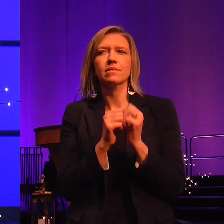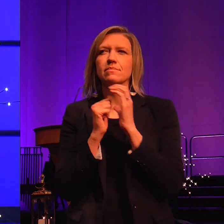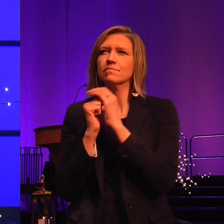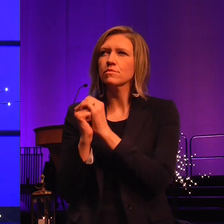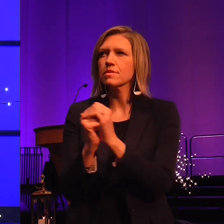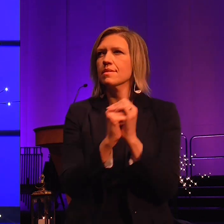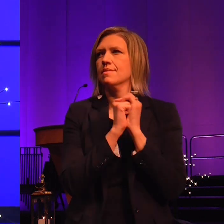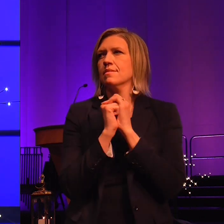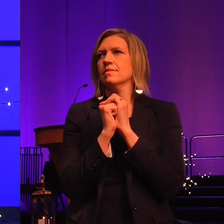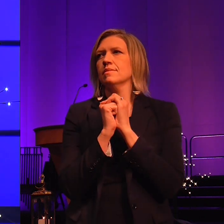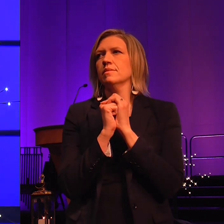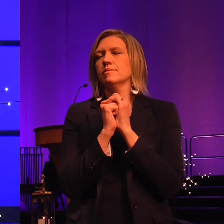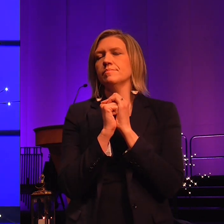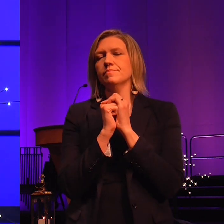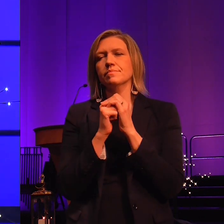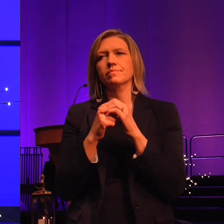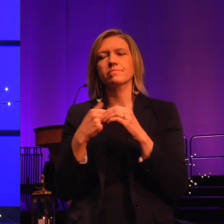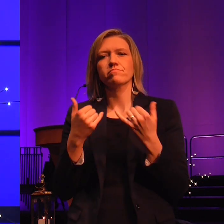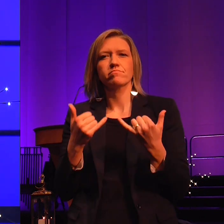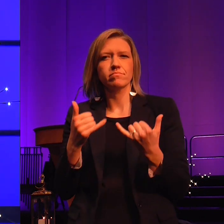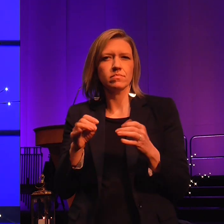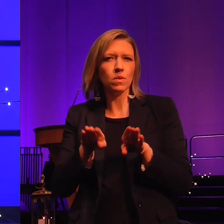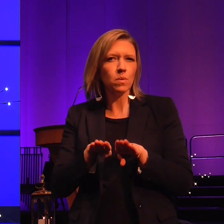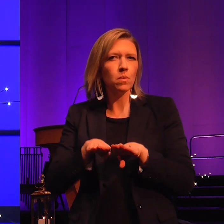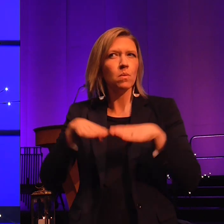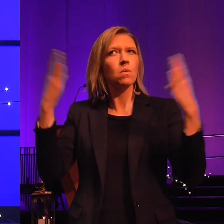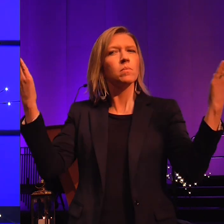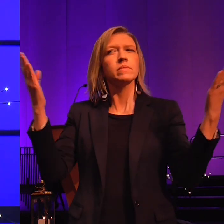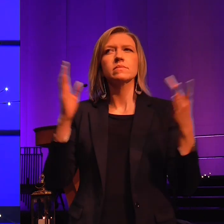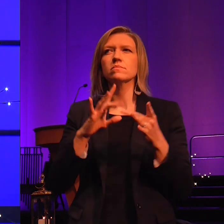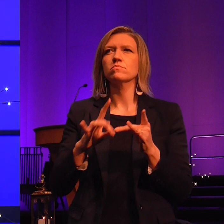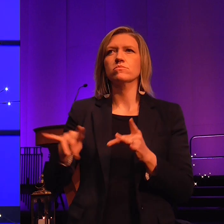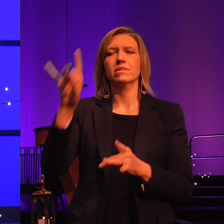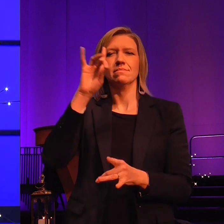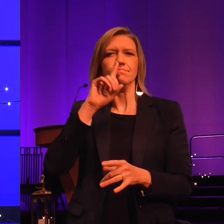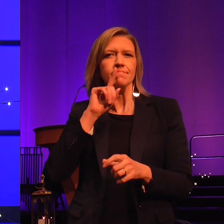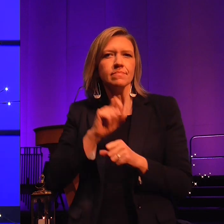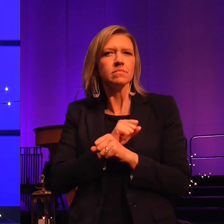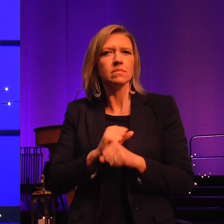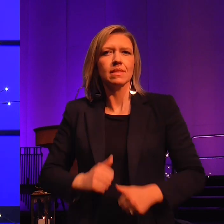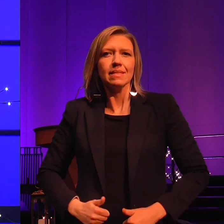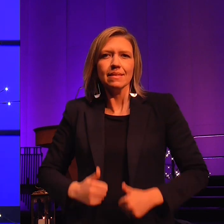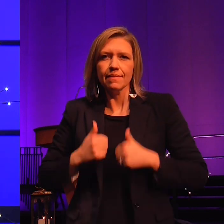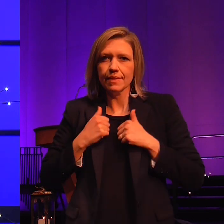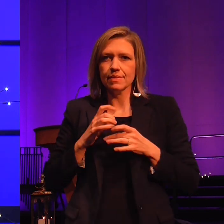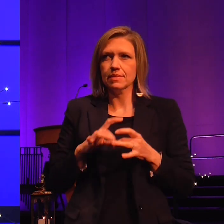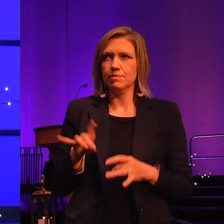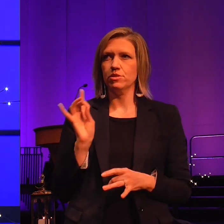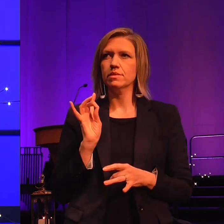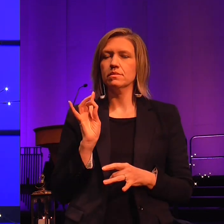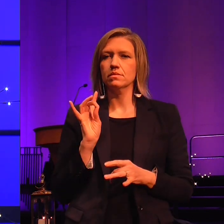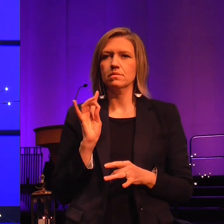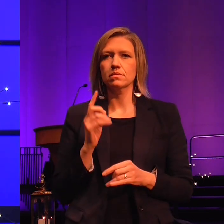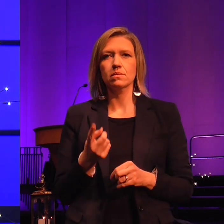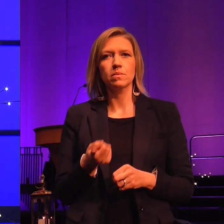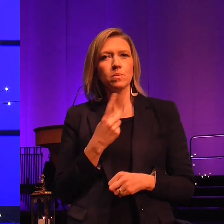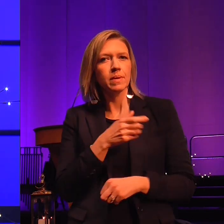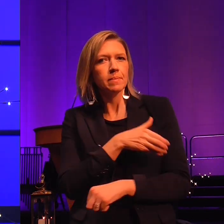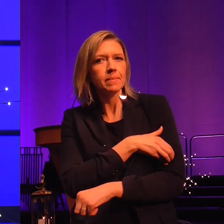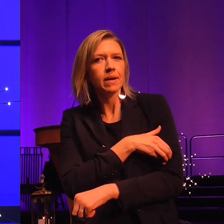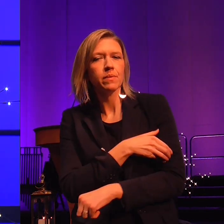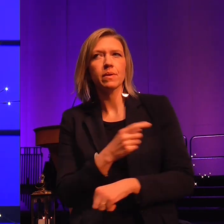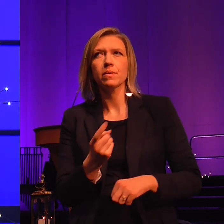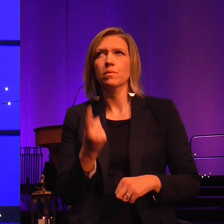We open in this moment to the presence of the living spirit, the one power, the one mind,